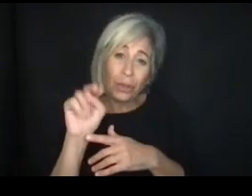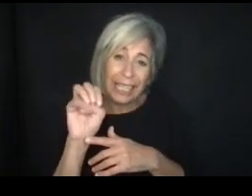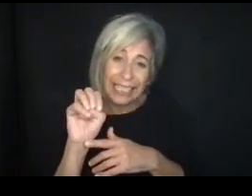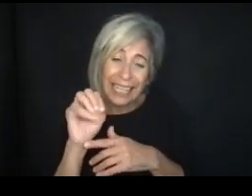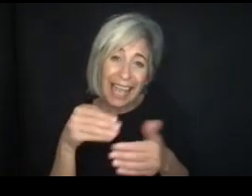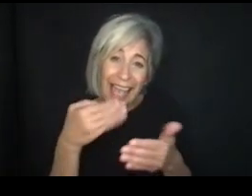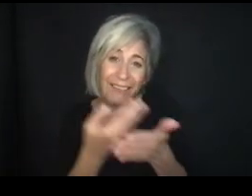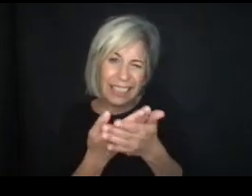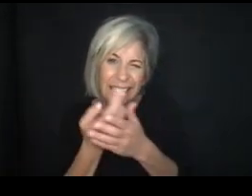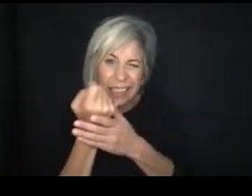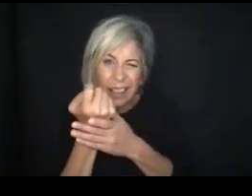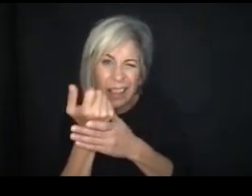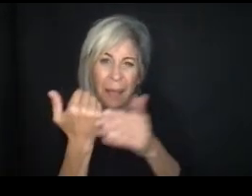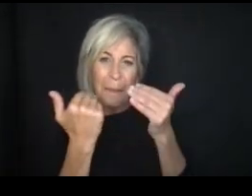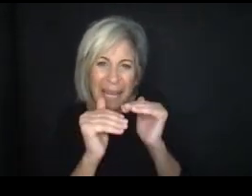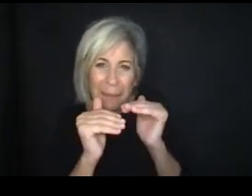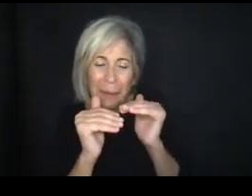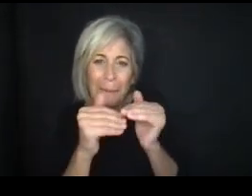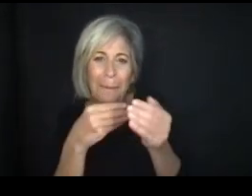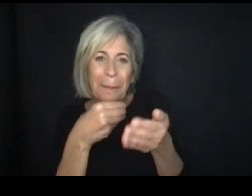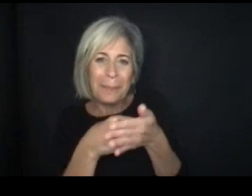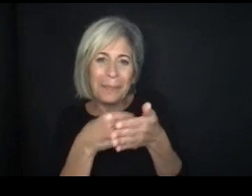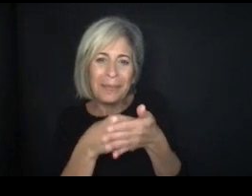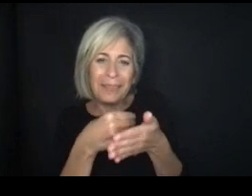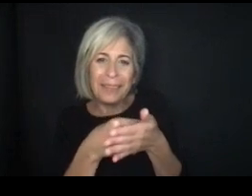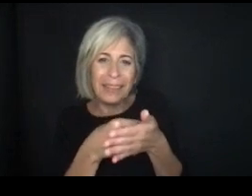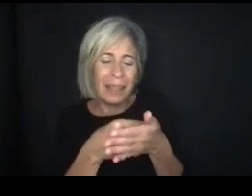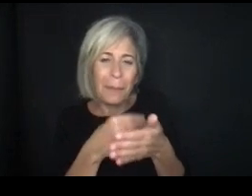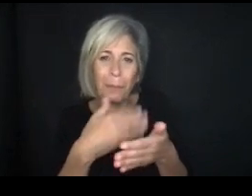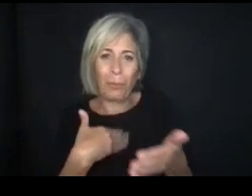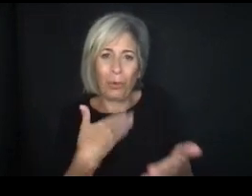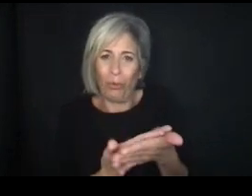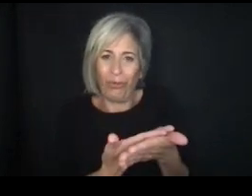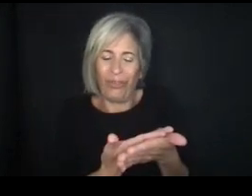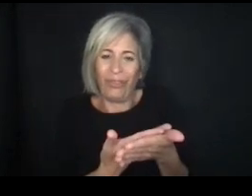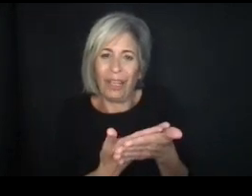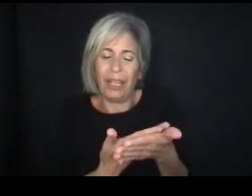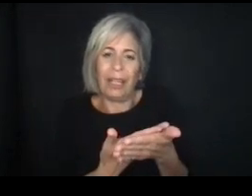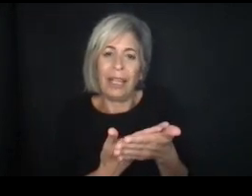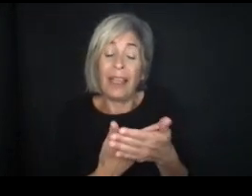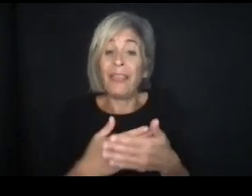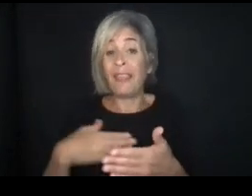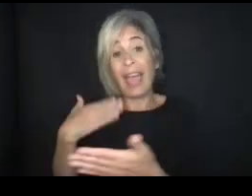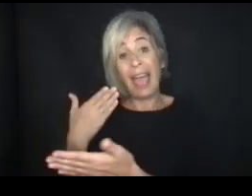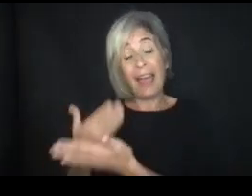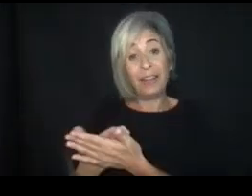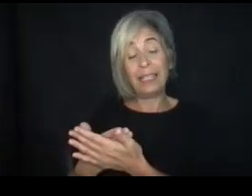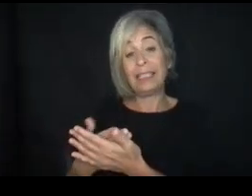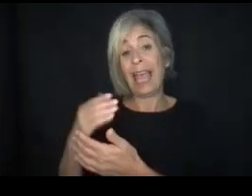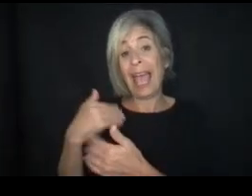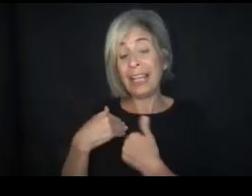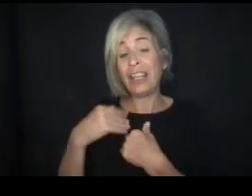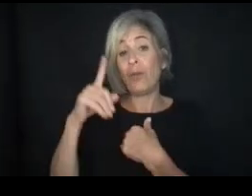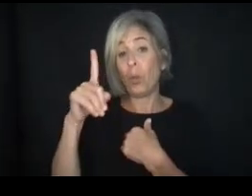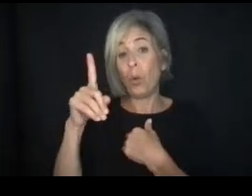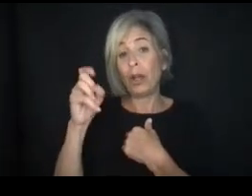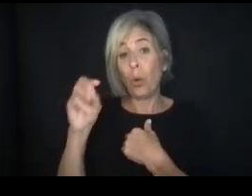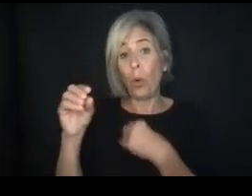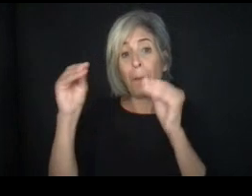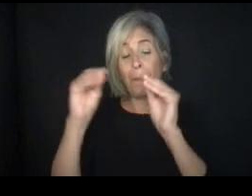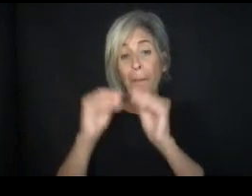base that can support the causal conclusions. The evidence base consists of one or more